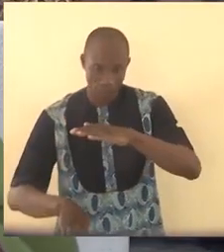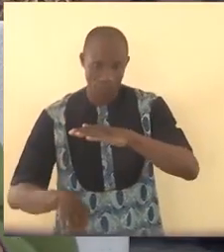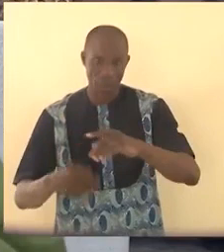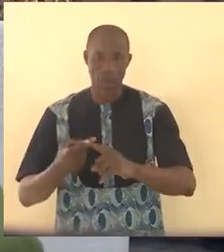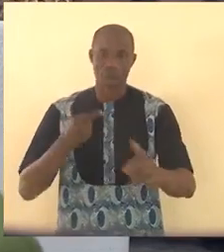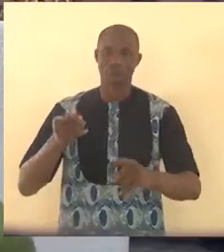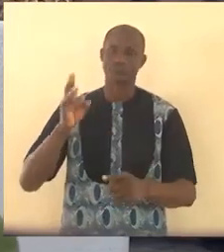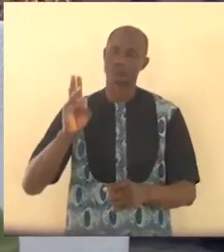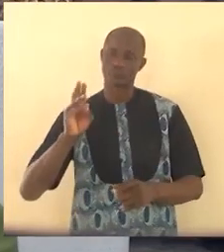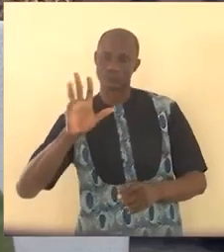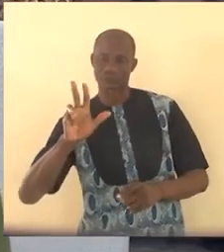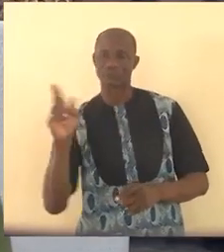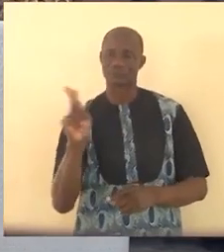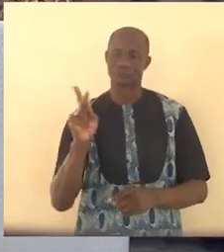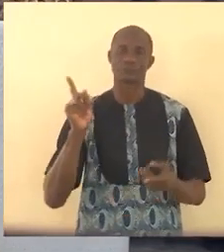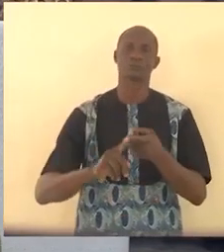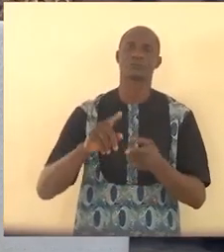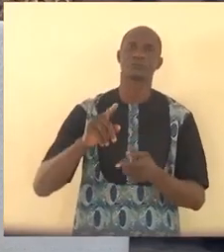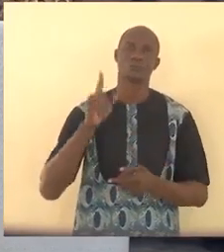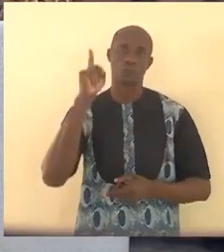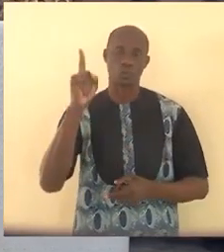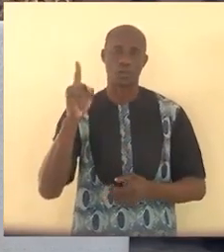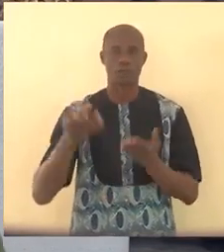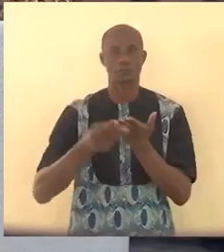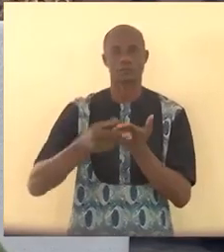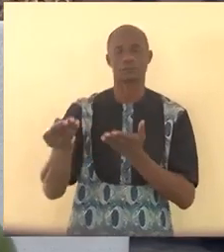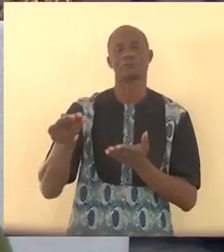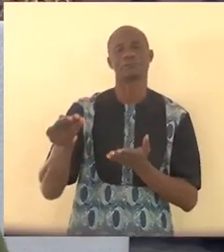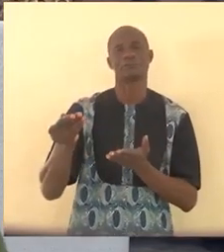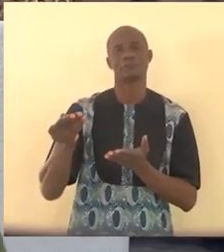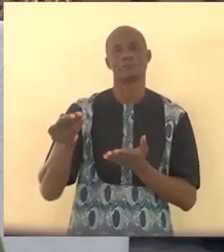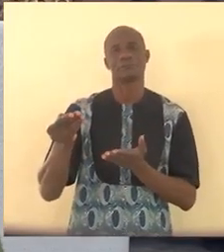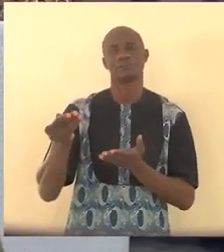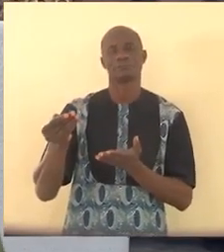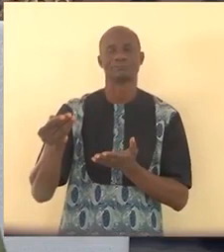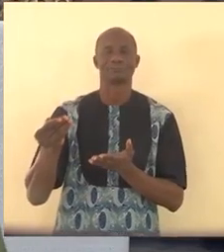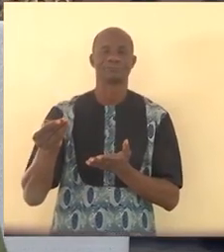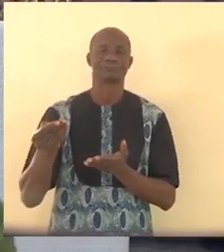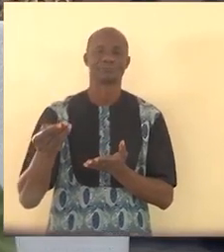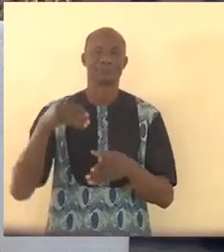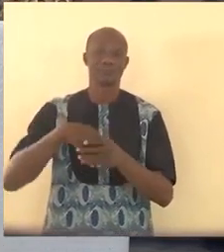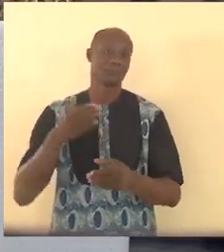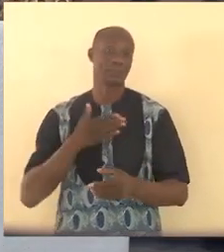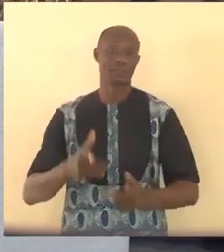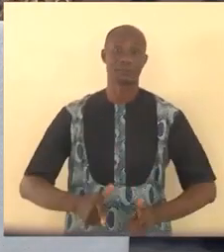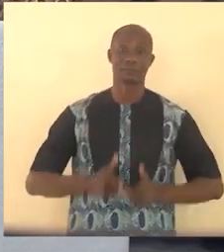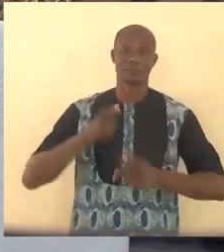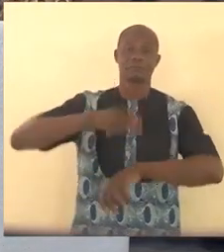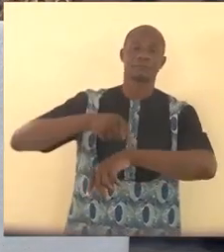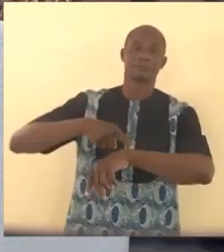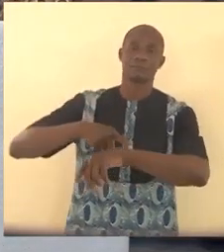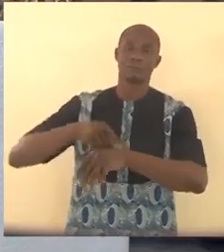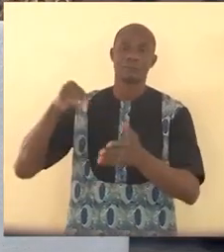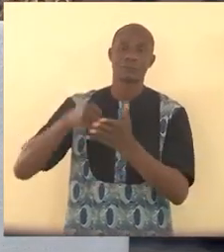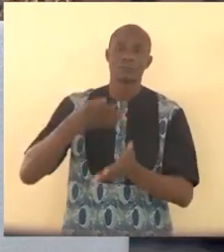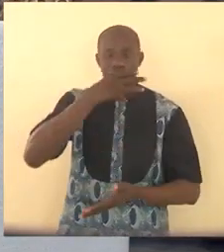from 65 kobo to $1 in my lifetime. In my lifetime, it